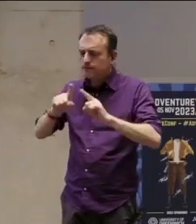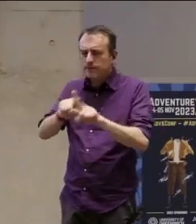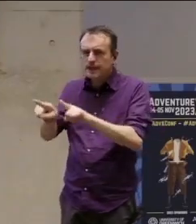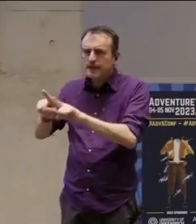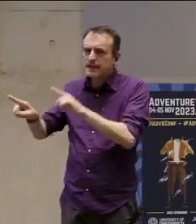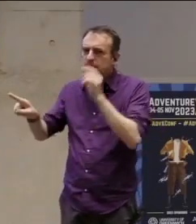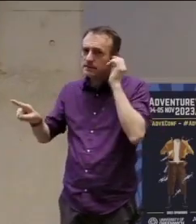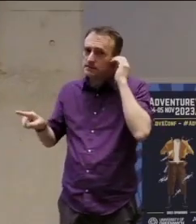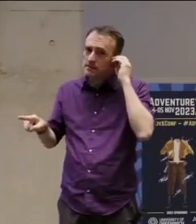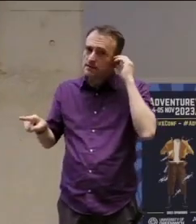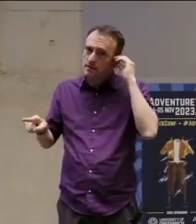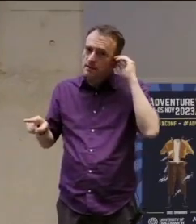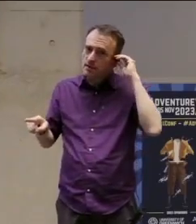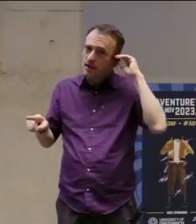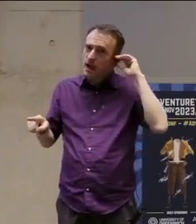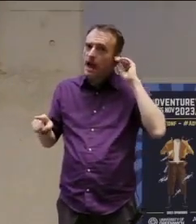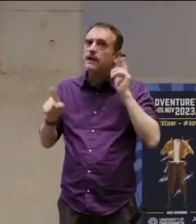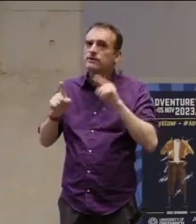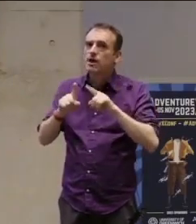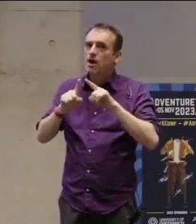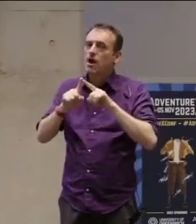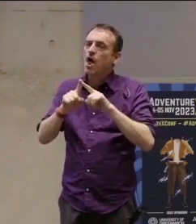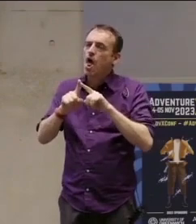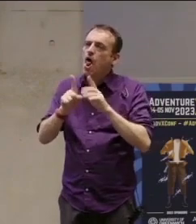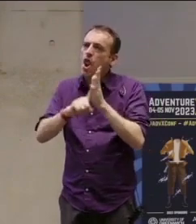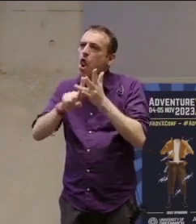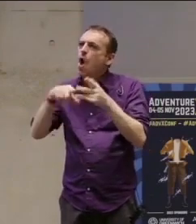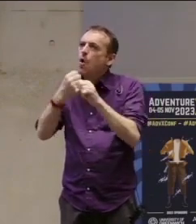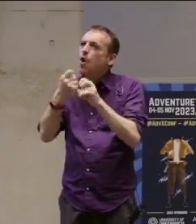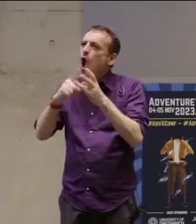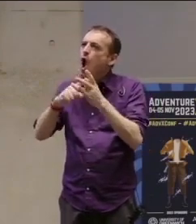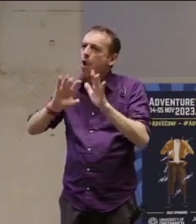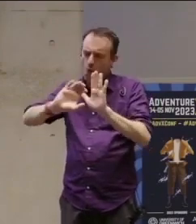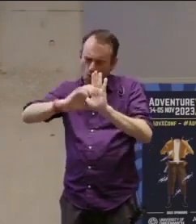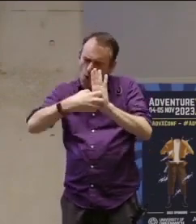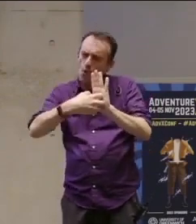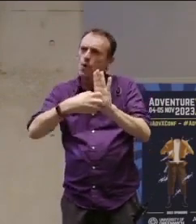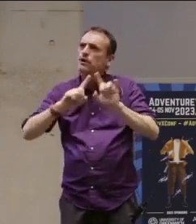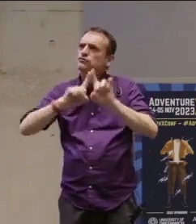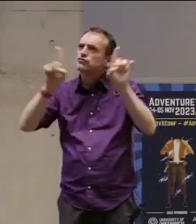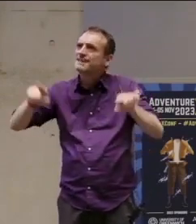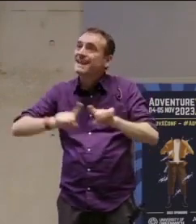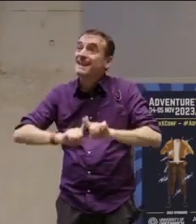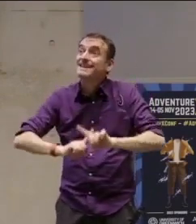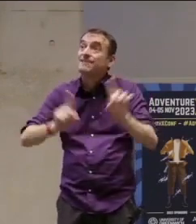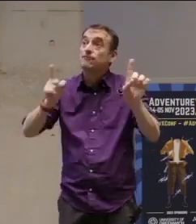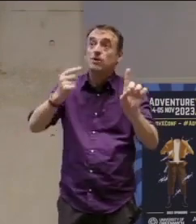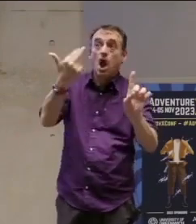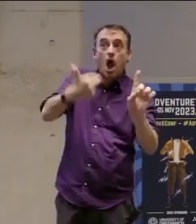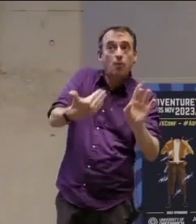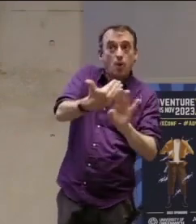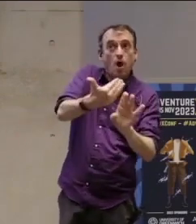I'm just overfitting a pattern. All right, sounds good. All right, thank you.